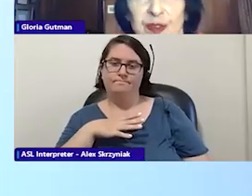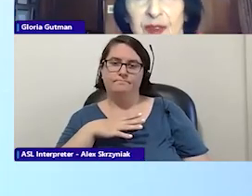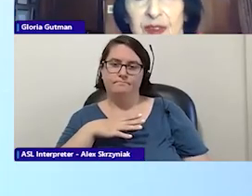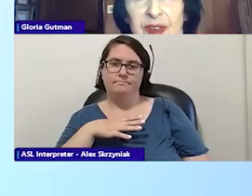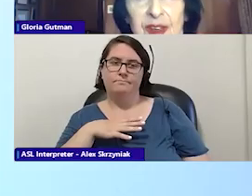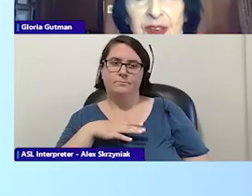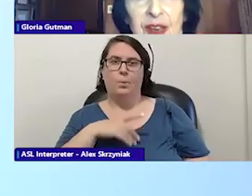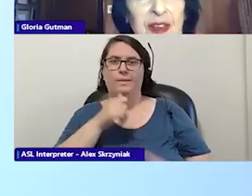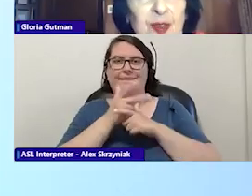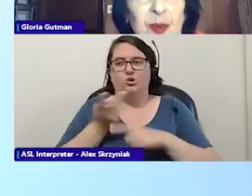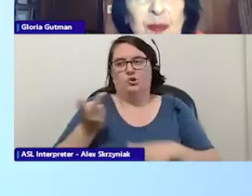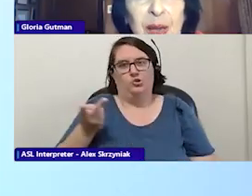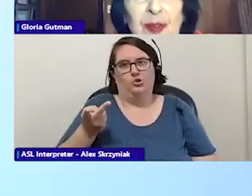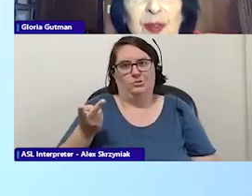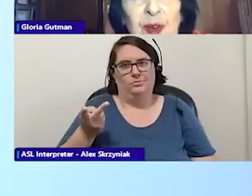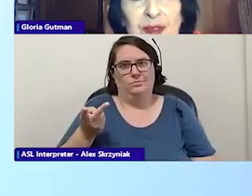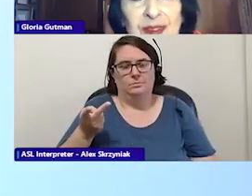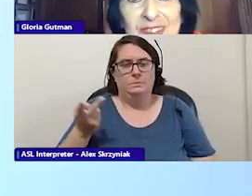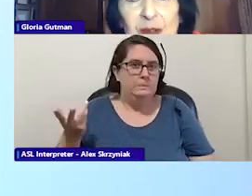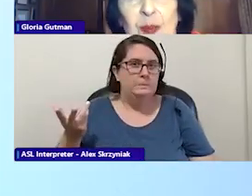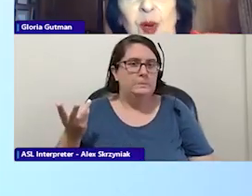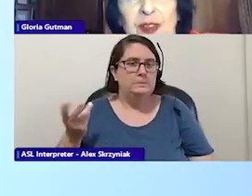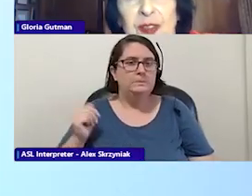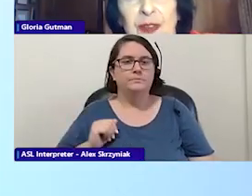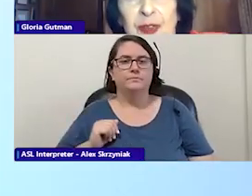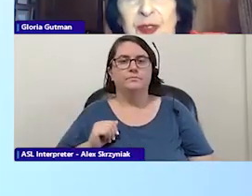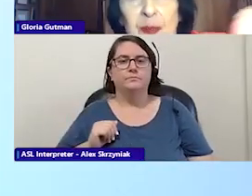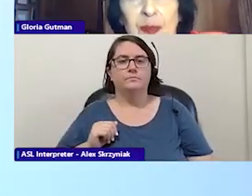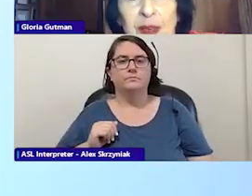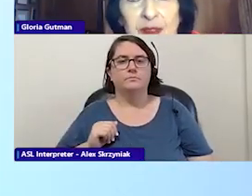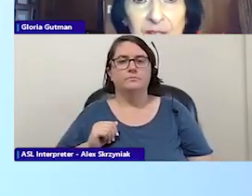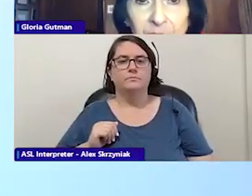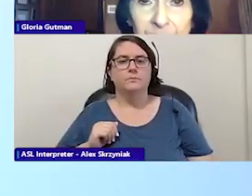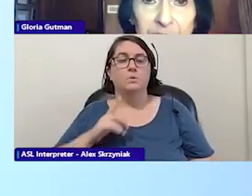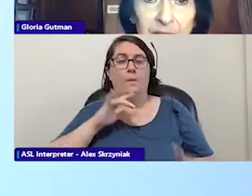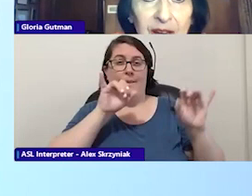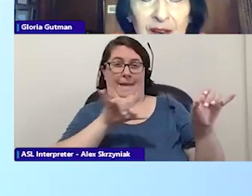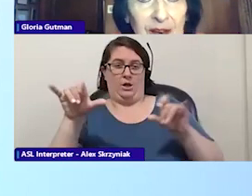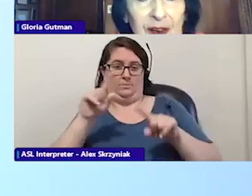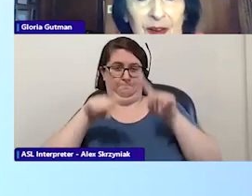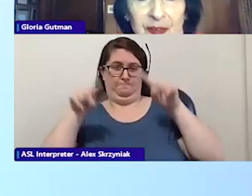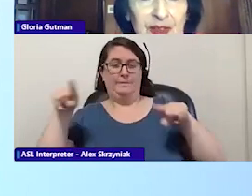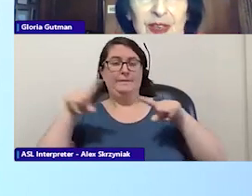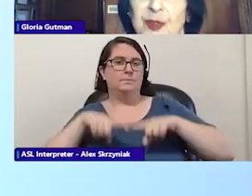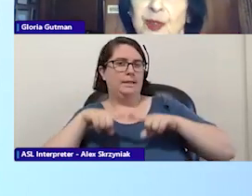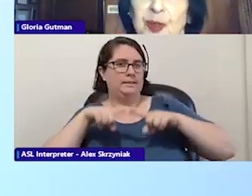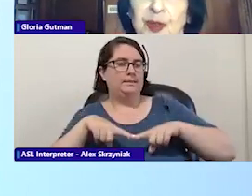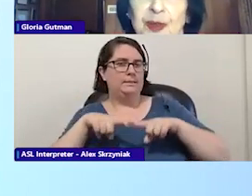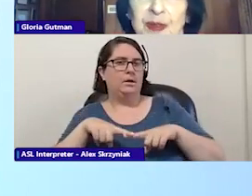sisters. And so the patterns are somewhat different depending on the